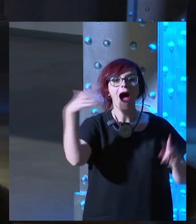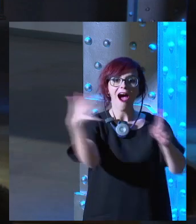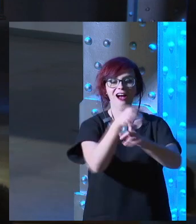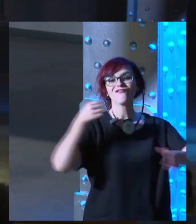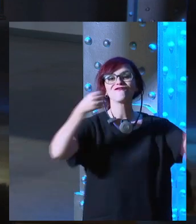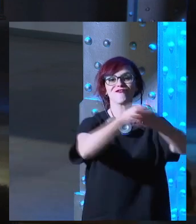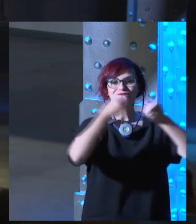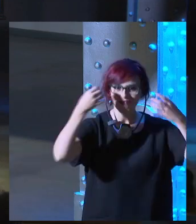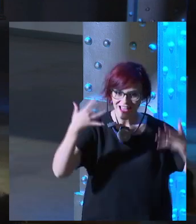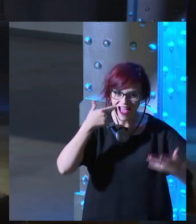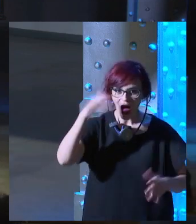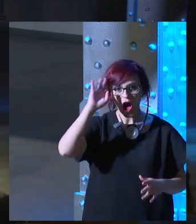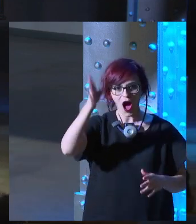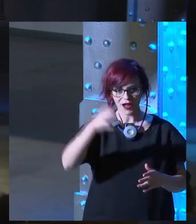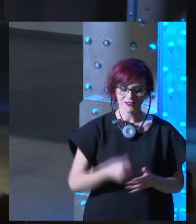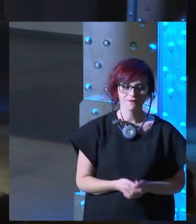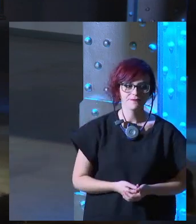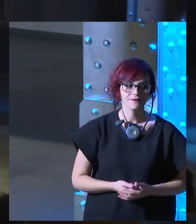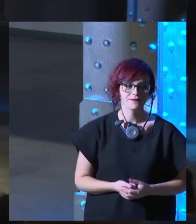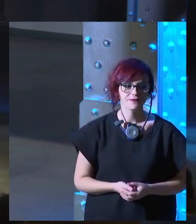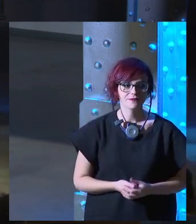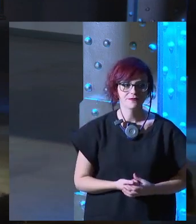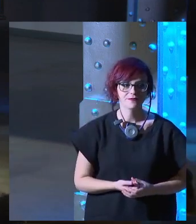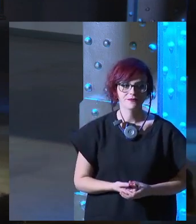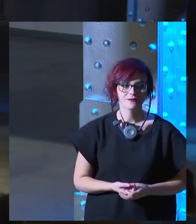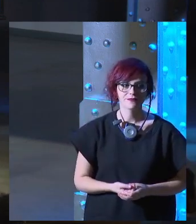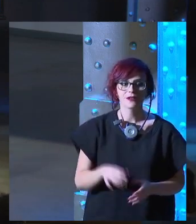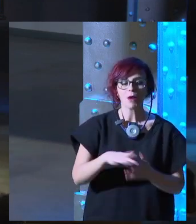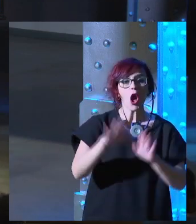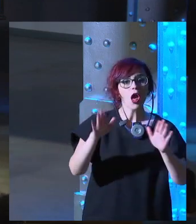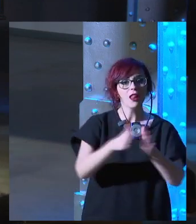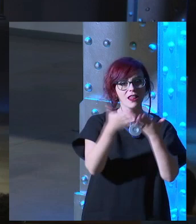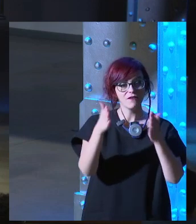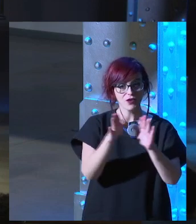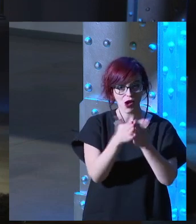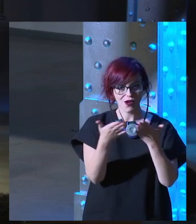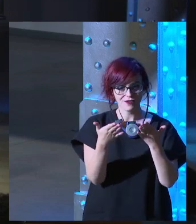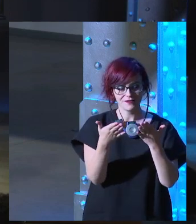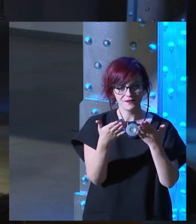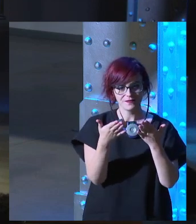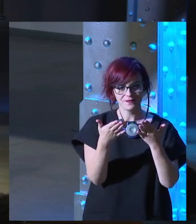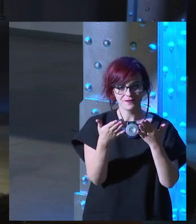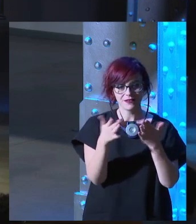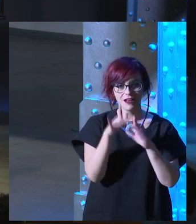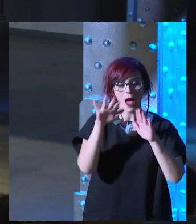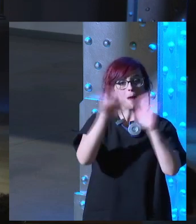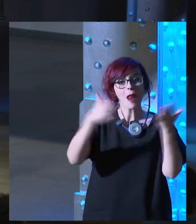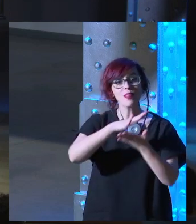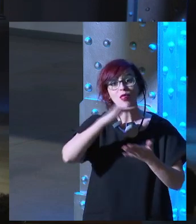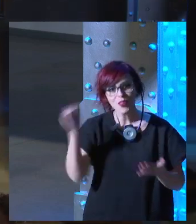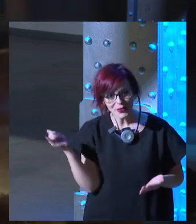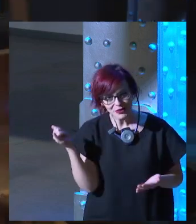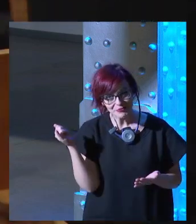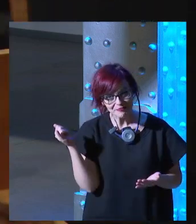Jeanette. Hello. So, the first book of yours that I read was Stone Guts. I think in Spain it's called Planeta Azul. A happy